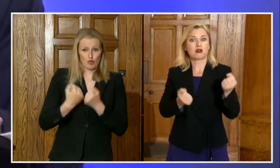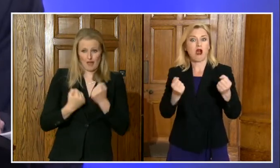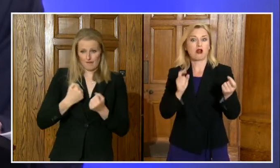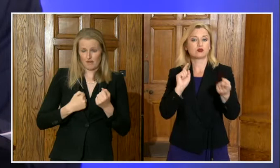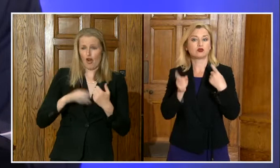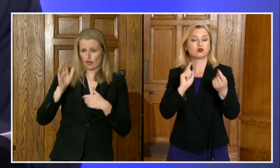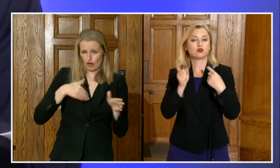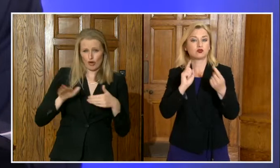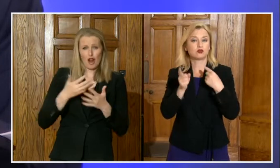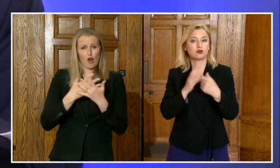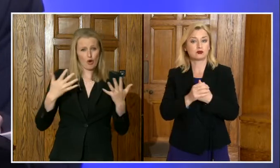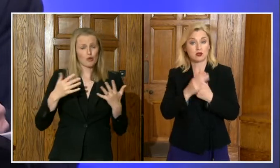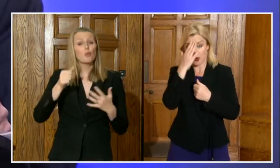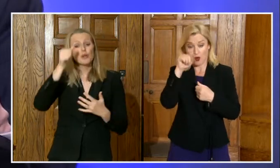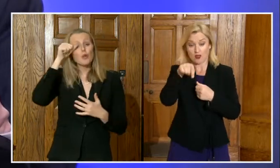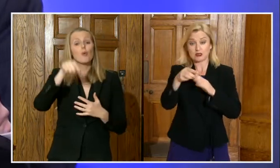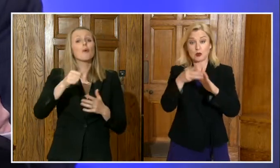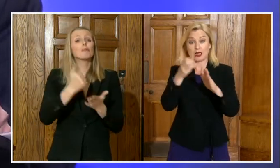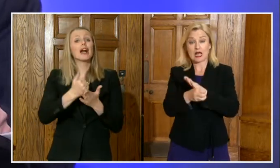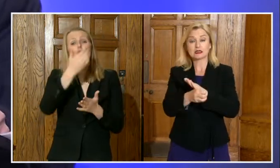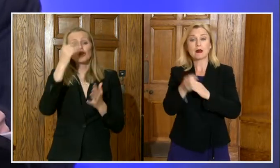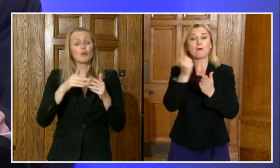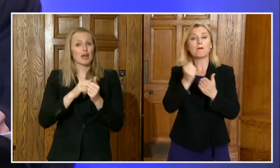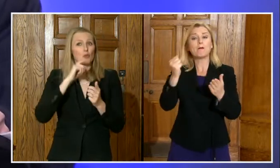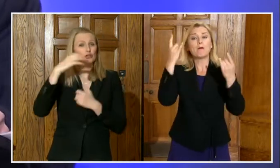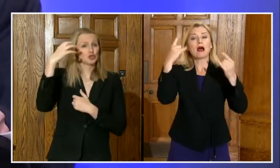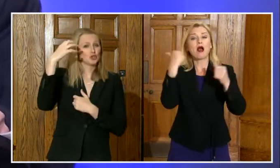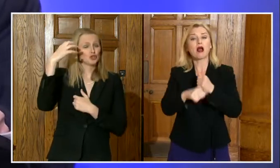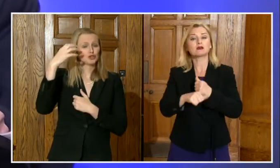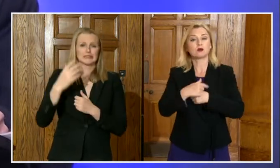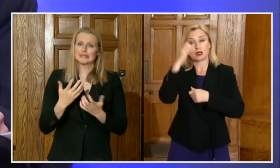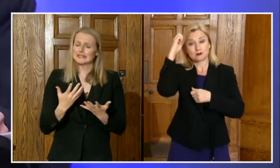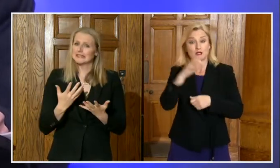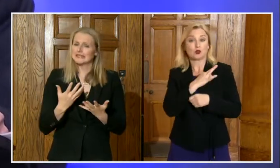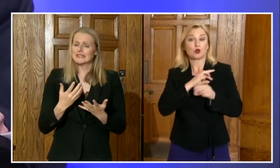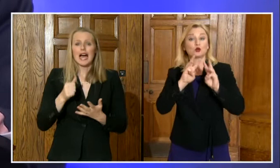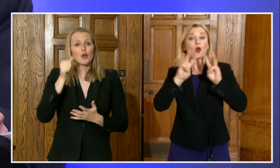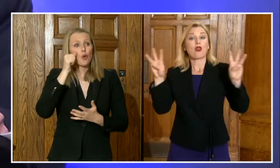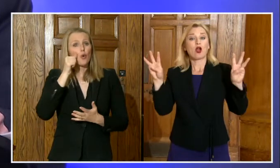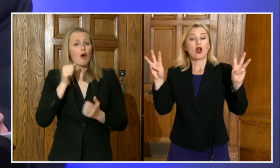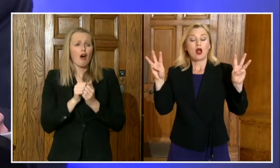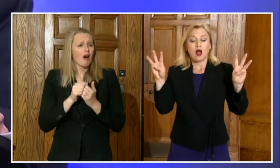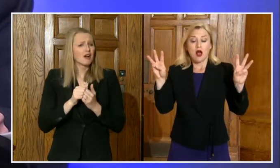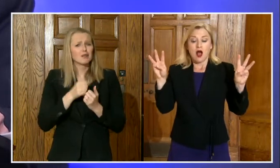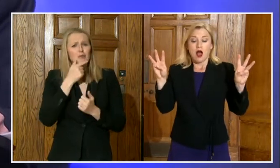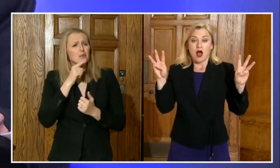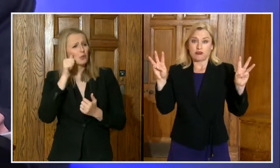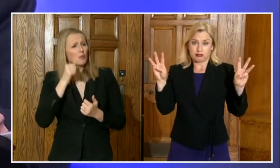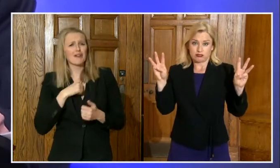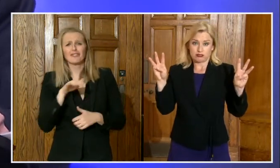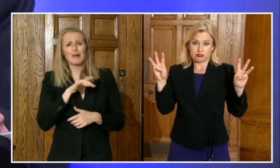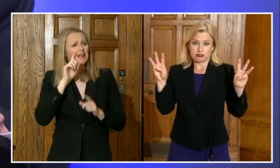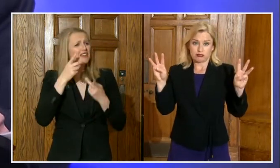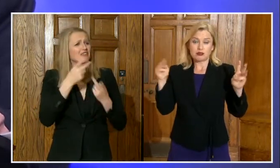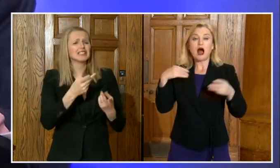of expected good weather. And I know how tough it is for so many people to be separated from loved ones and to be cut off from